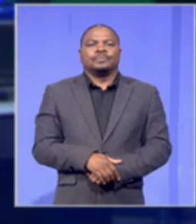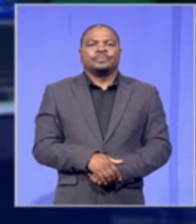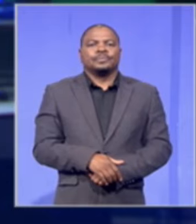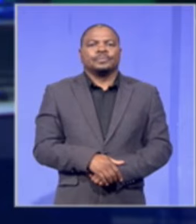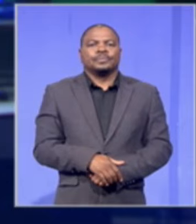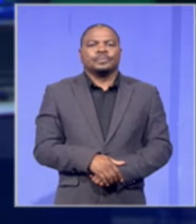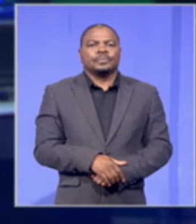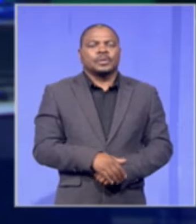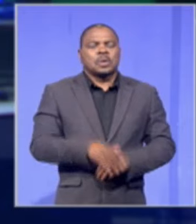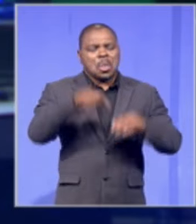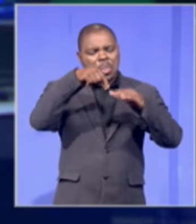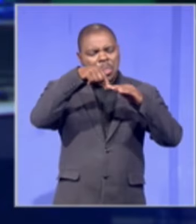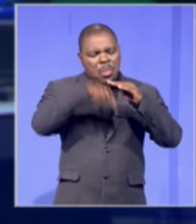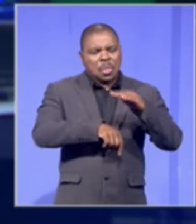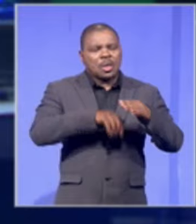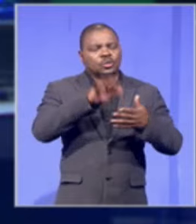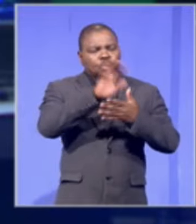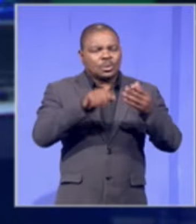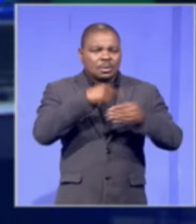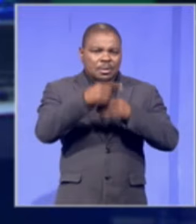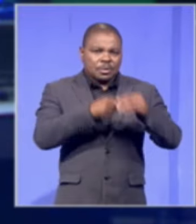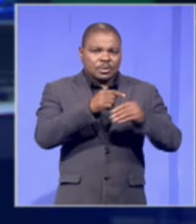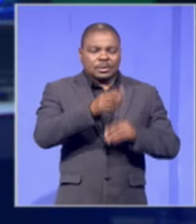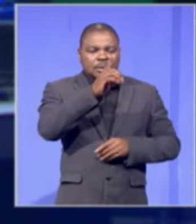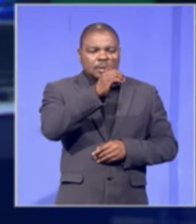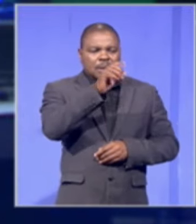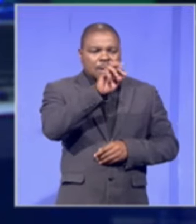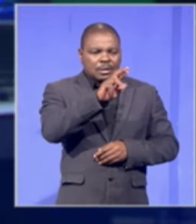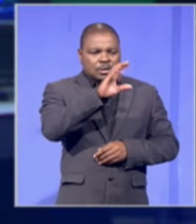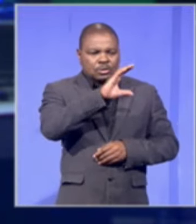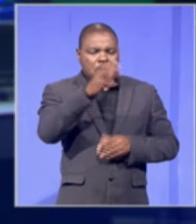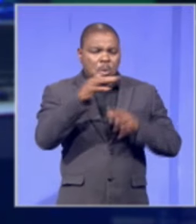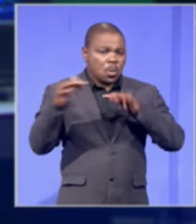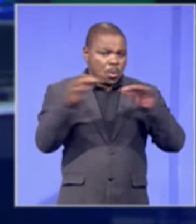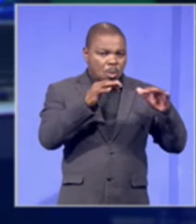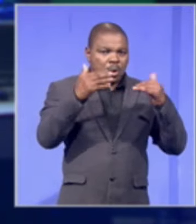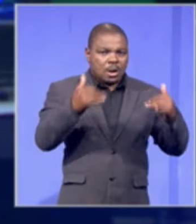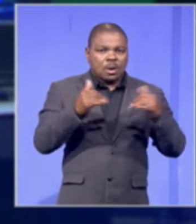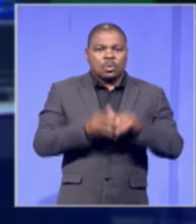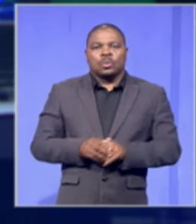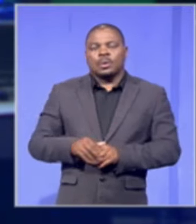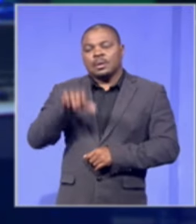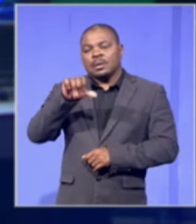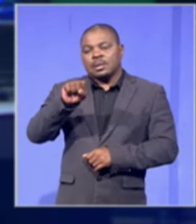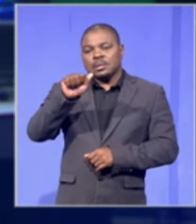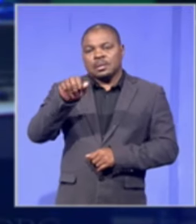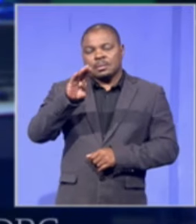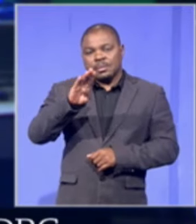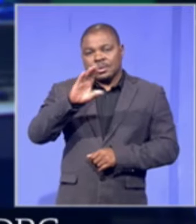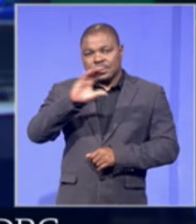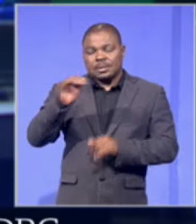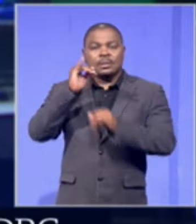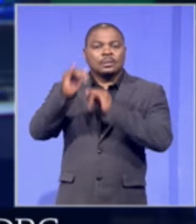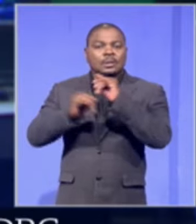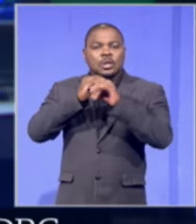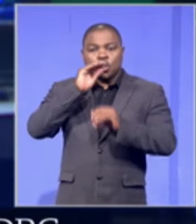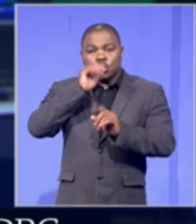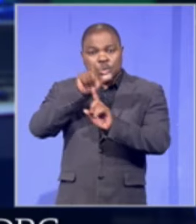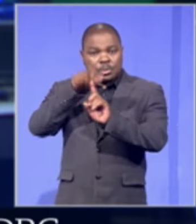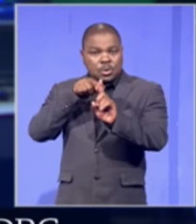Ho utlwa ka diketsahalo tsa moraorao tjena ntweng ya DRC re buisana le mohlophisi wa ditaba tsa matjhaba SABC Sophie